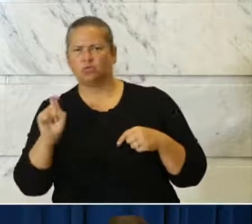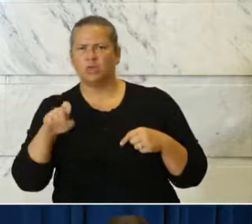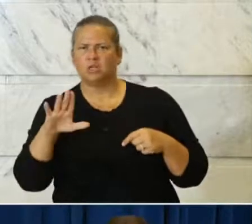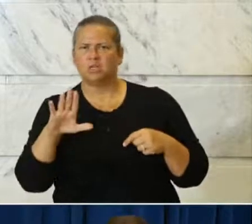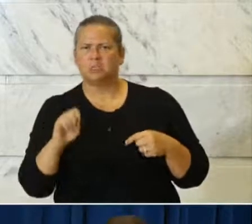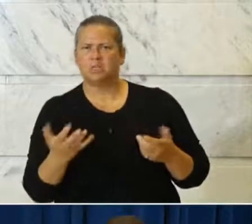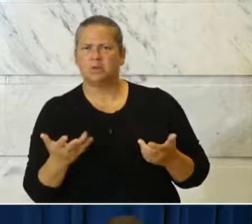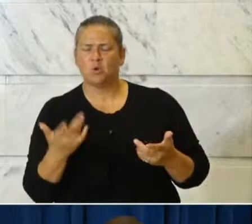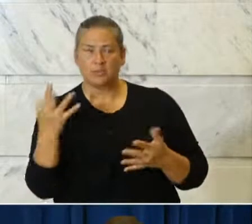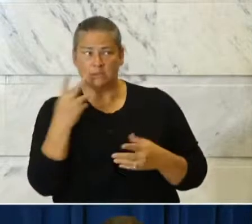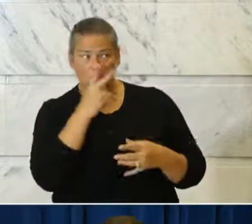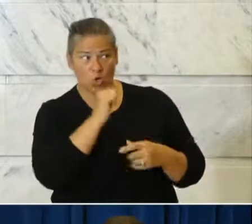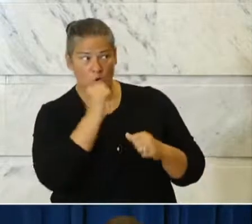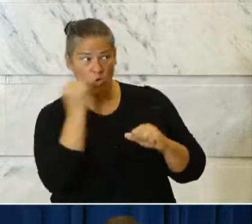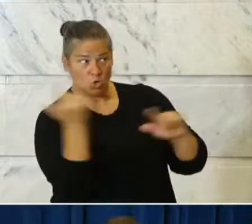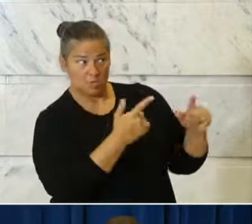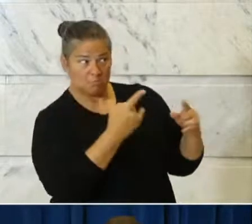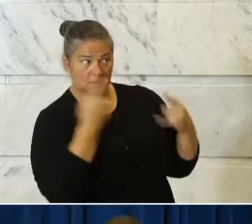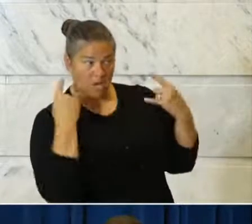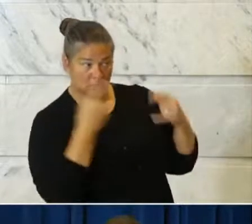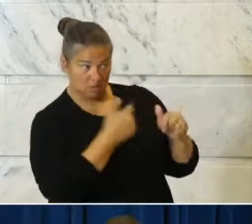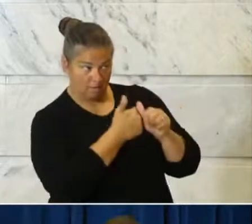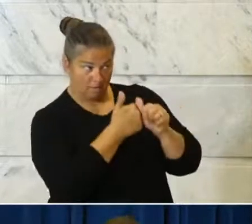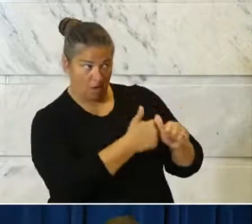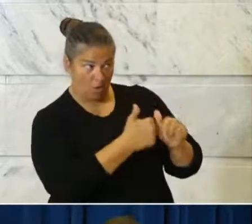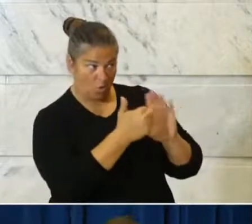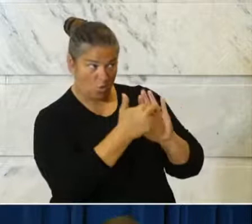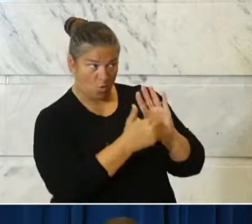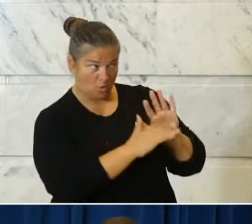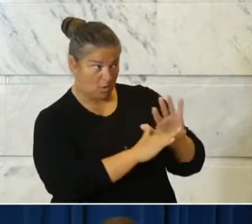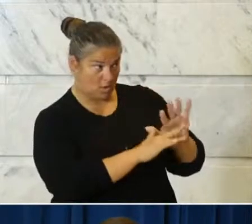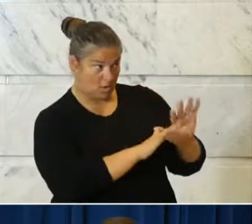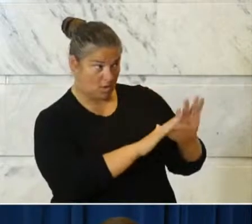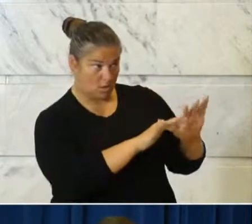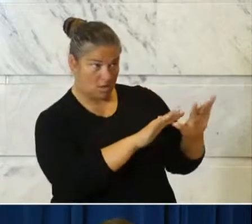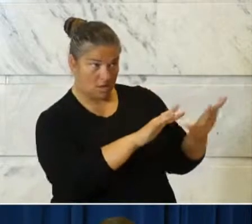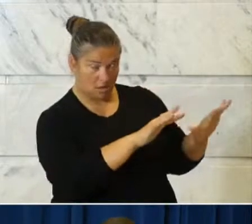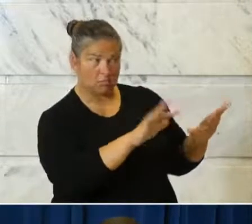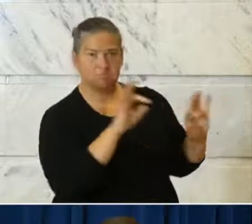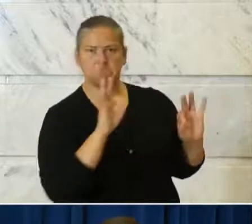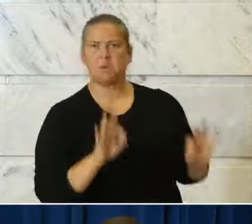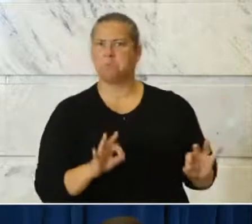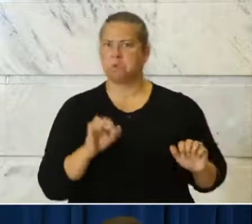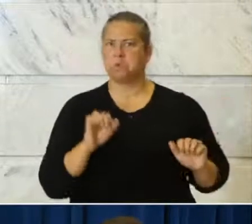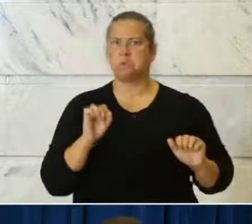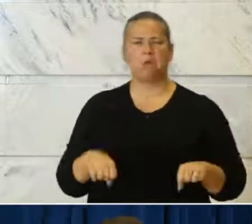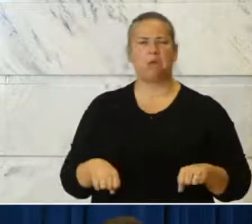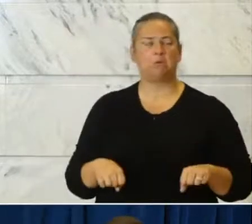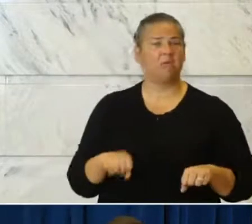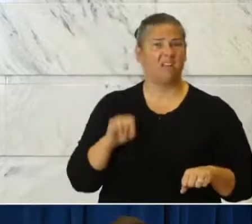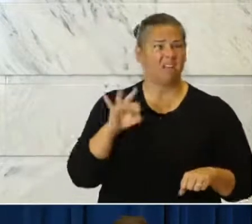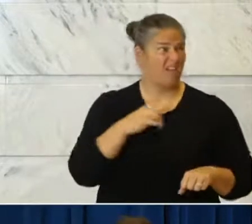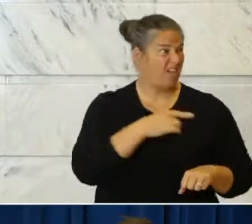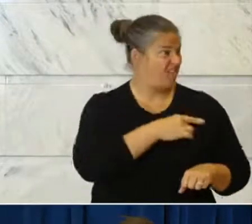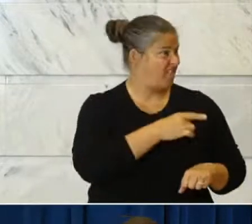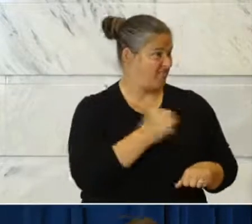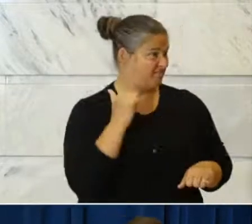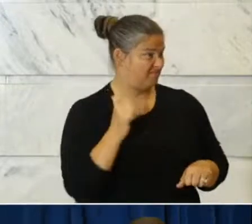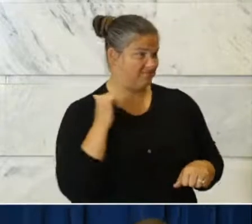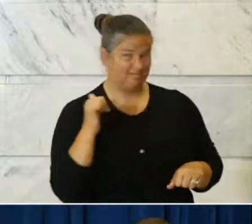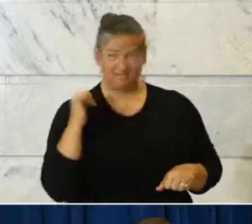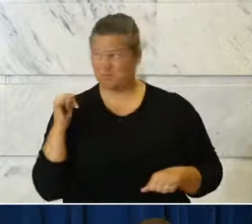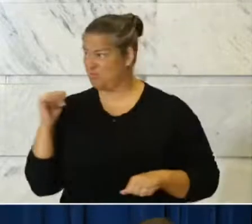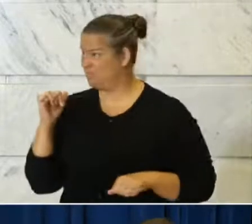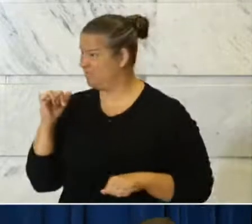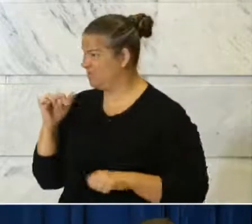wearing masks, following the rules, and doing what it takes. If we can't get people across Kentucky wearing masks, the opening of schools is going to